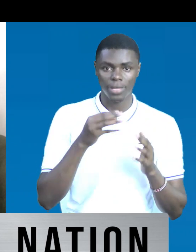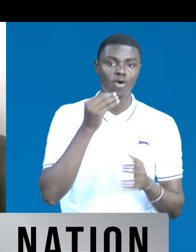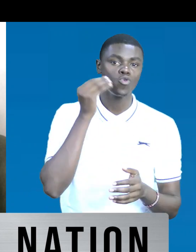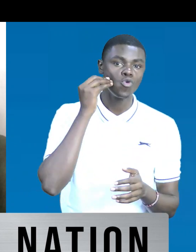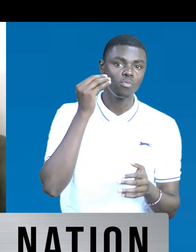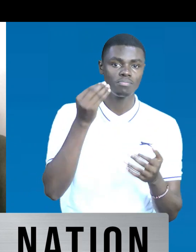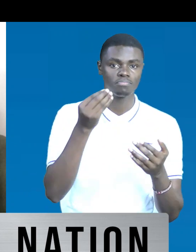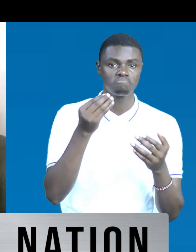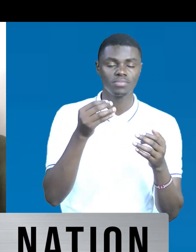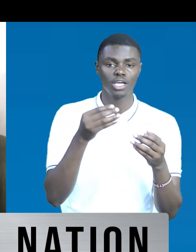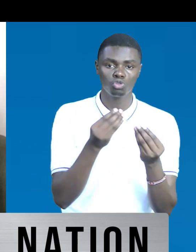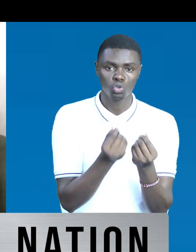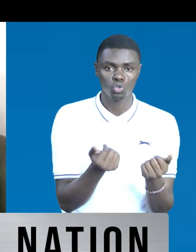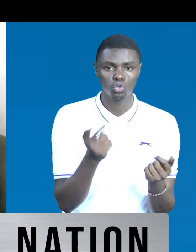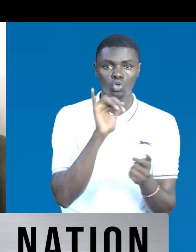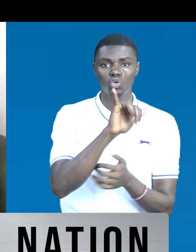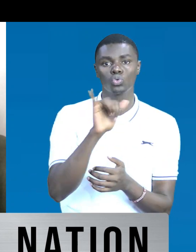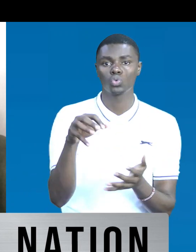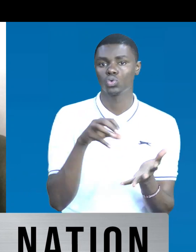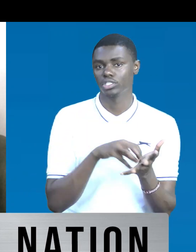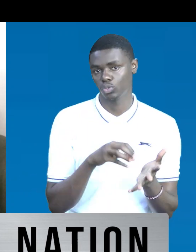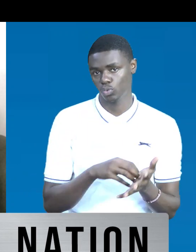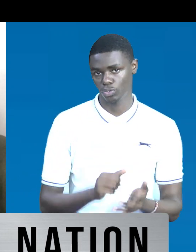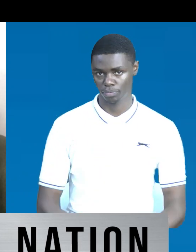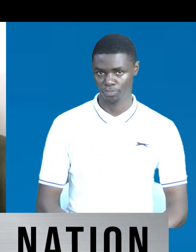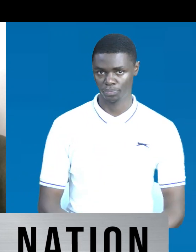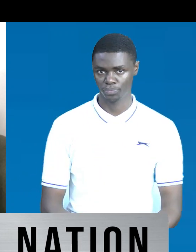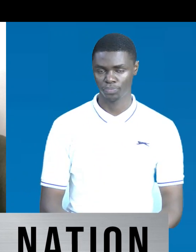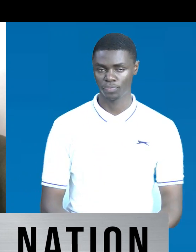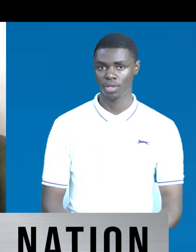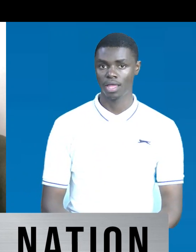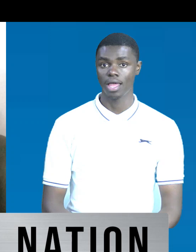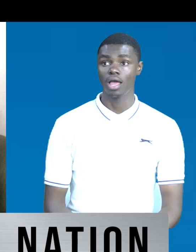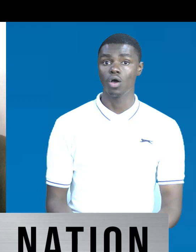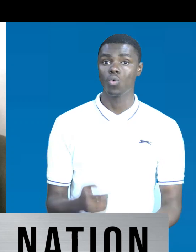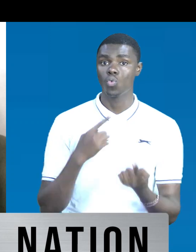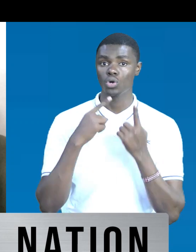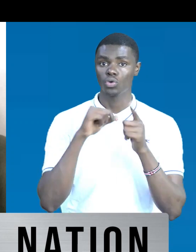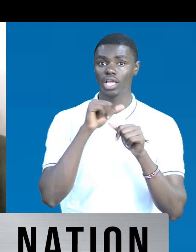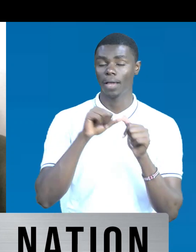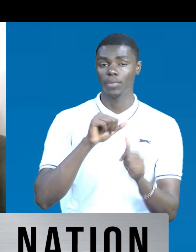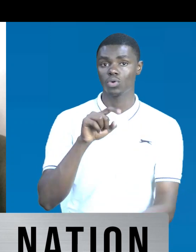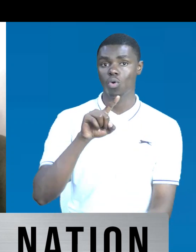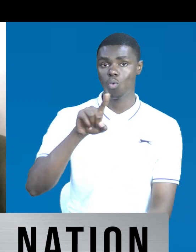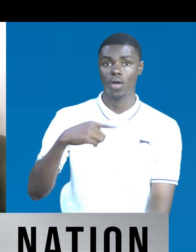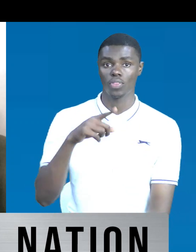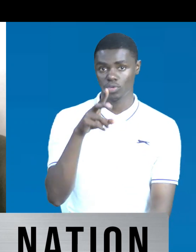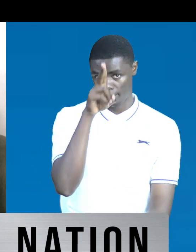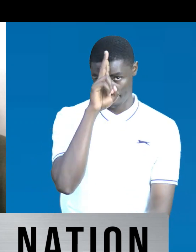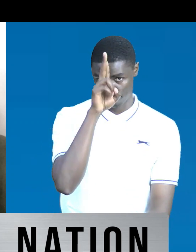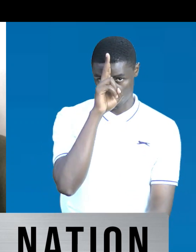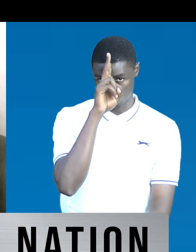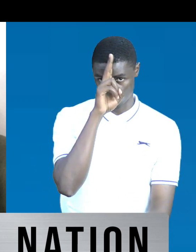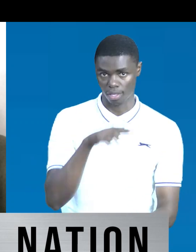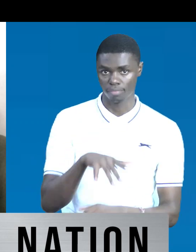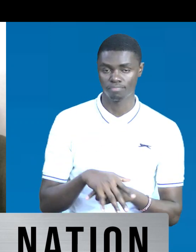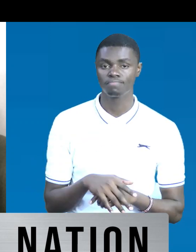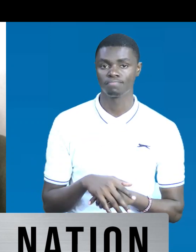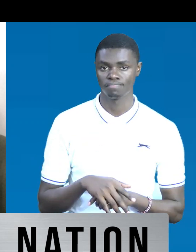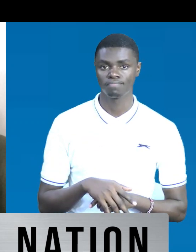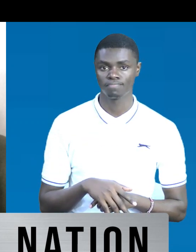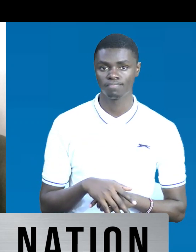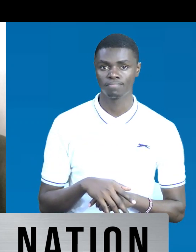this this kind of situation. Okay. Yes. We are talking of 1,000 people, right? 1,000 police officers. Yes.